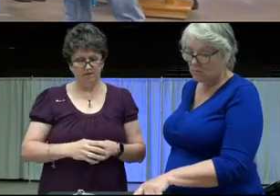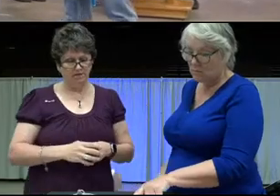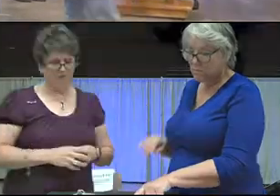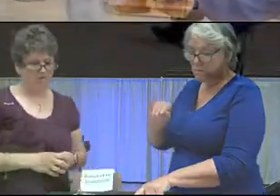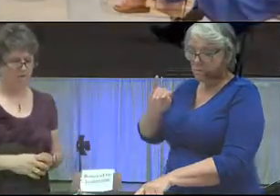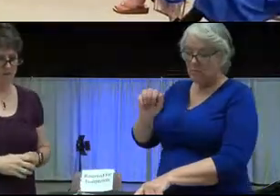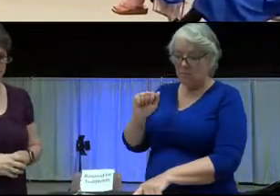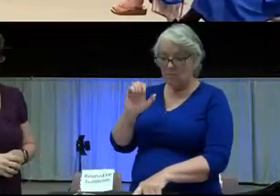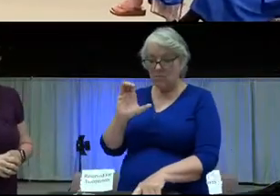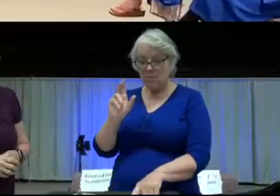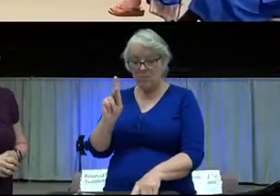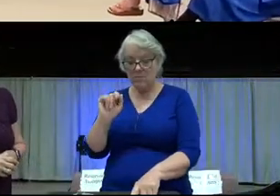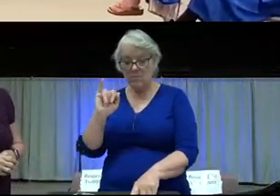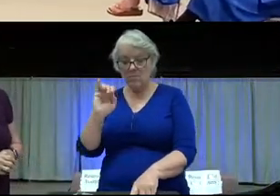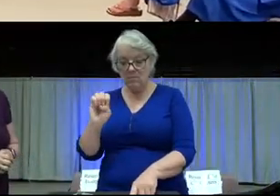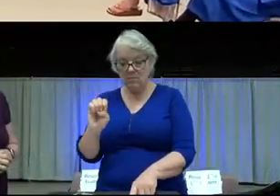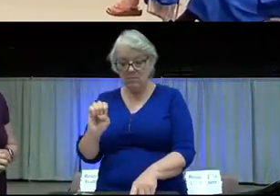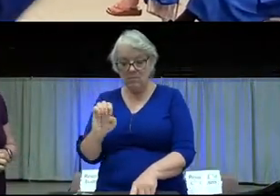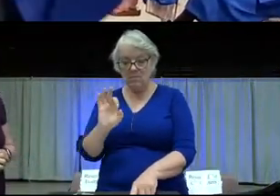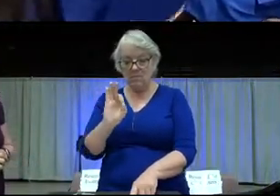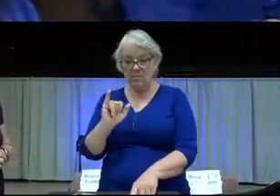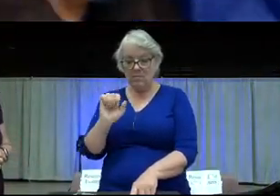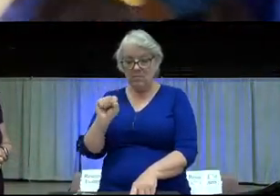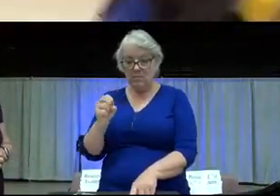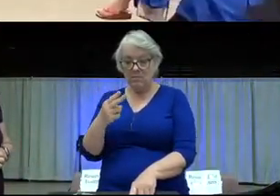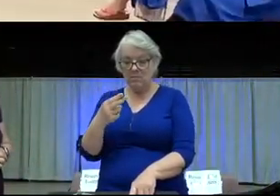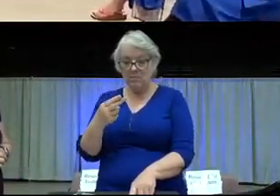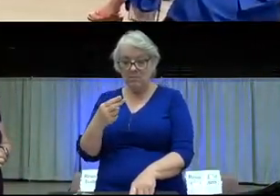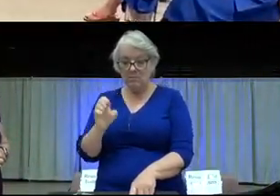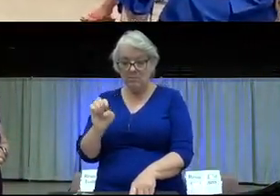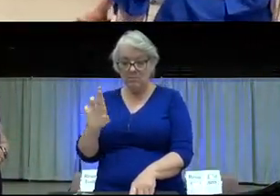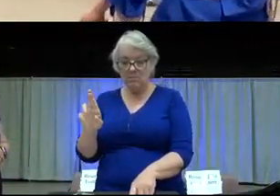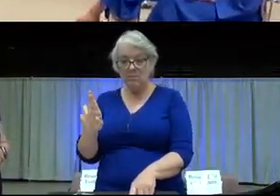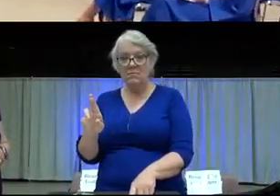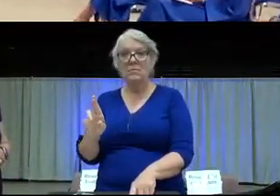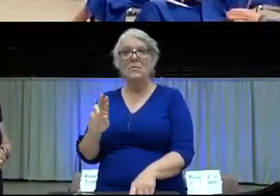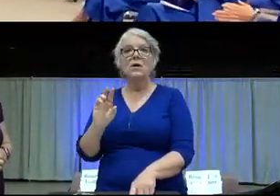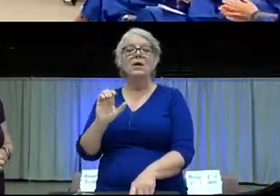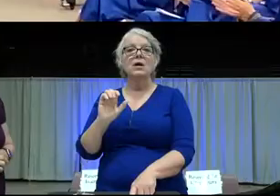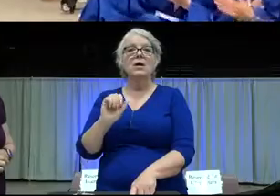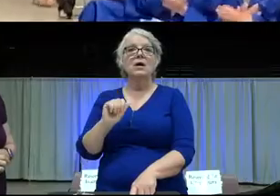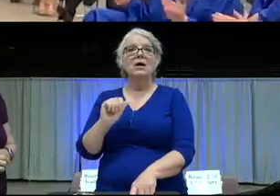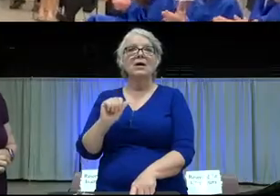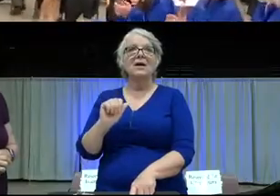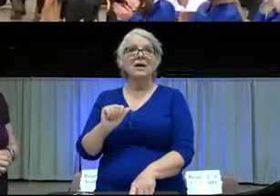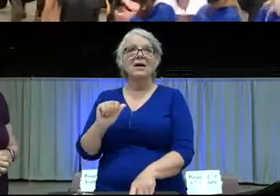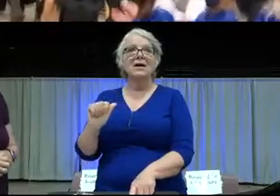Jackie Lynn Fisher, Associate of Science in Nursing, Registered Nurse, Honors.